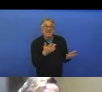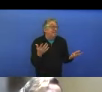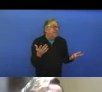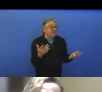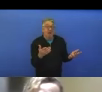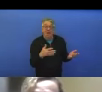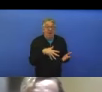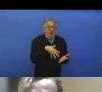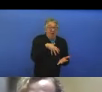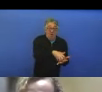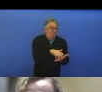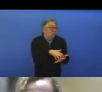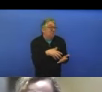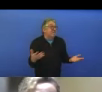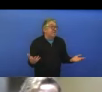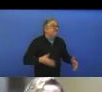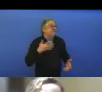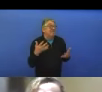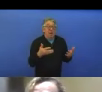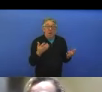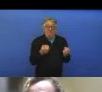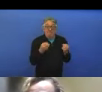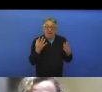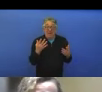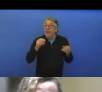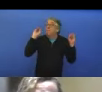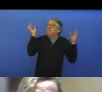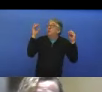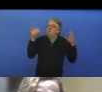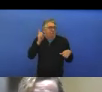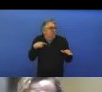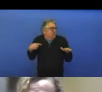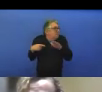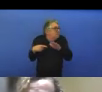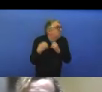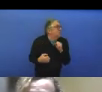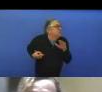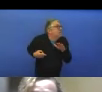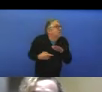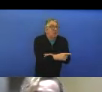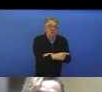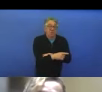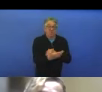in an emergency situation. So you don't necessarily have taken your documents.